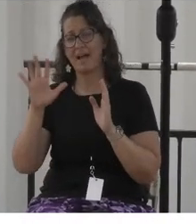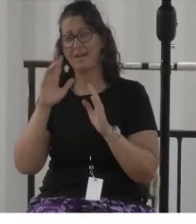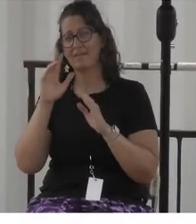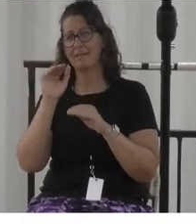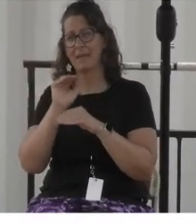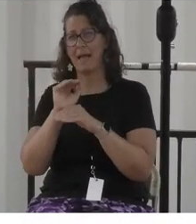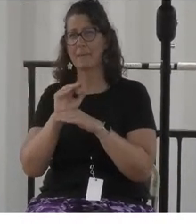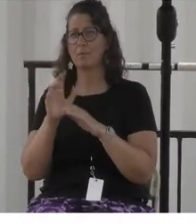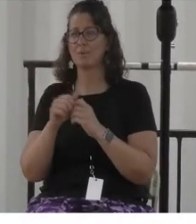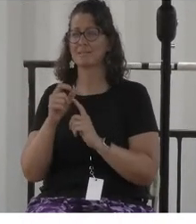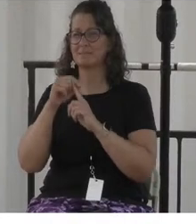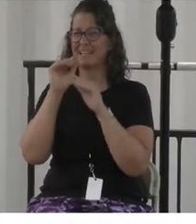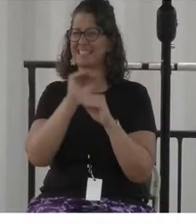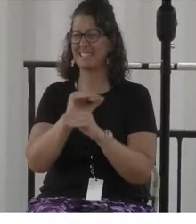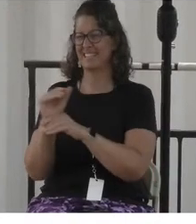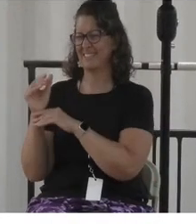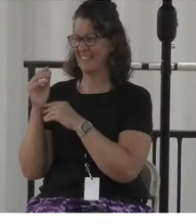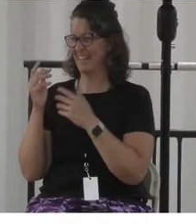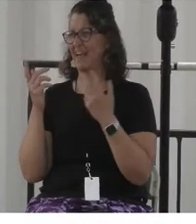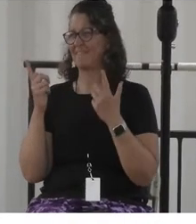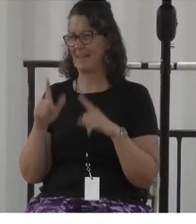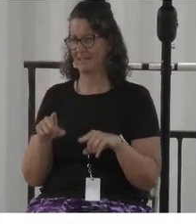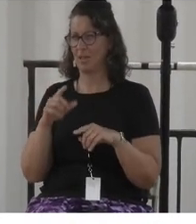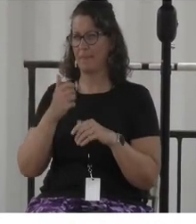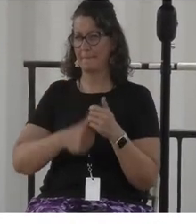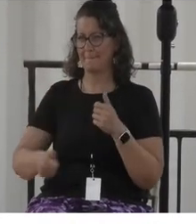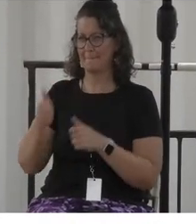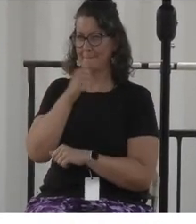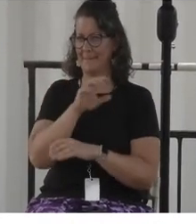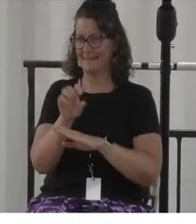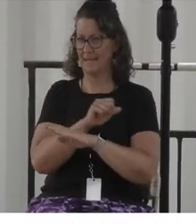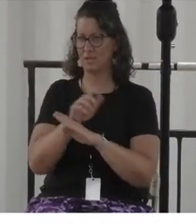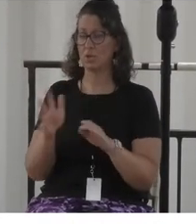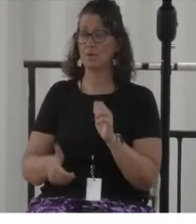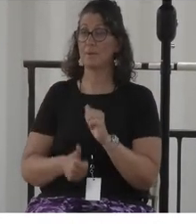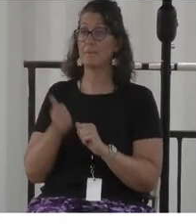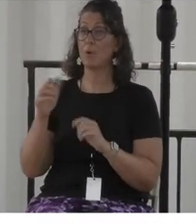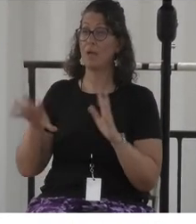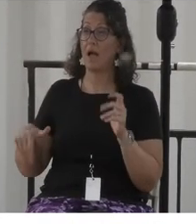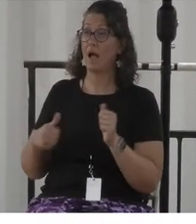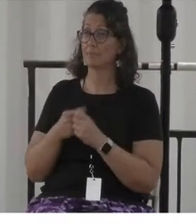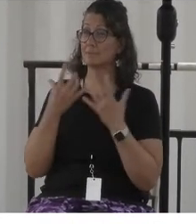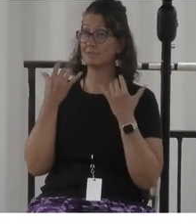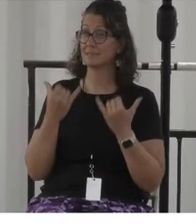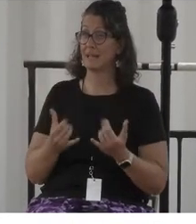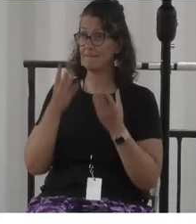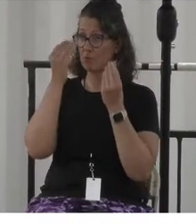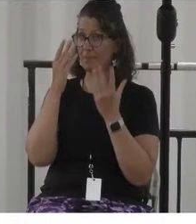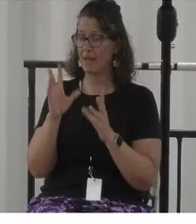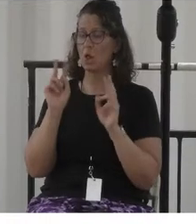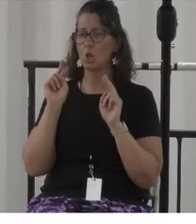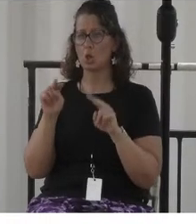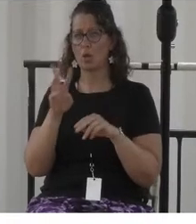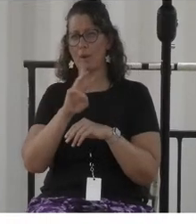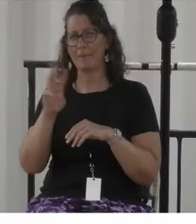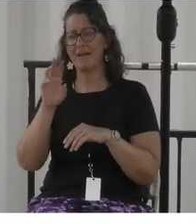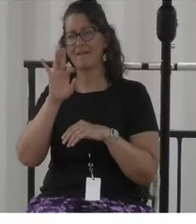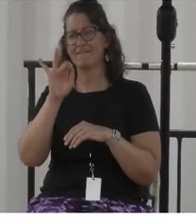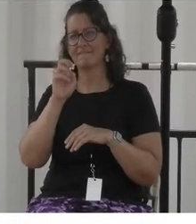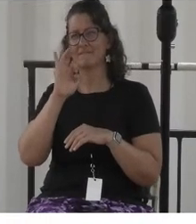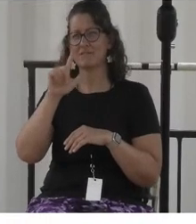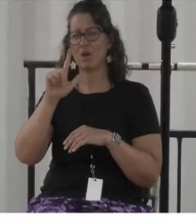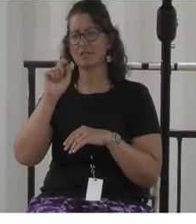the main stage. For the most up-to-date schedule information, please visit our website at